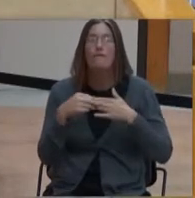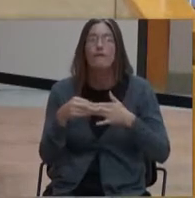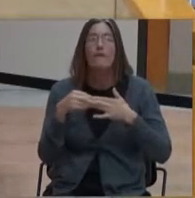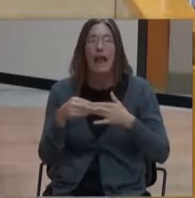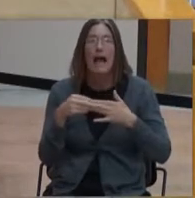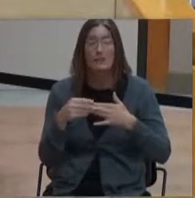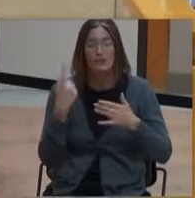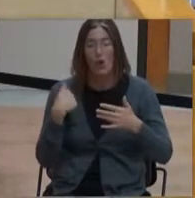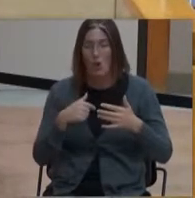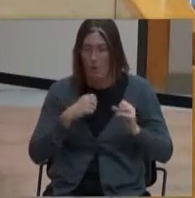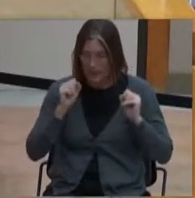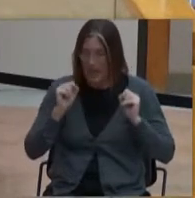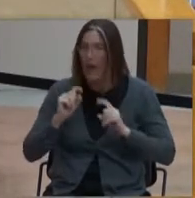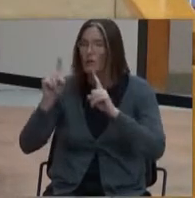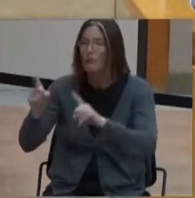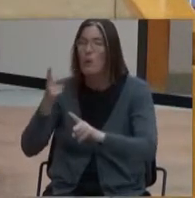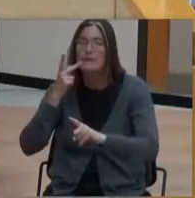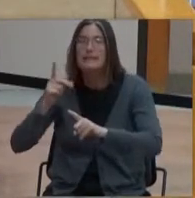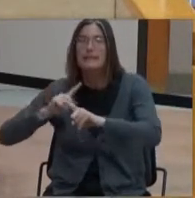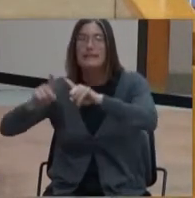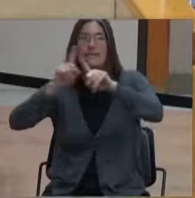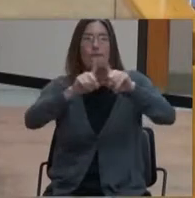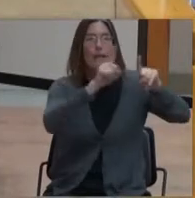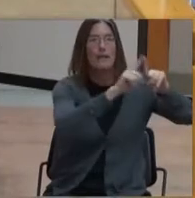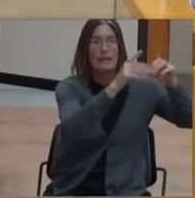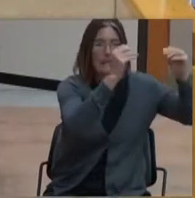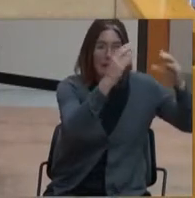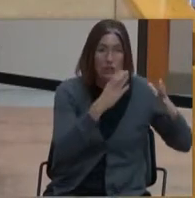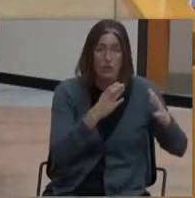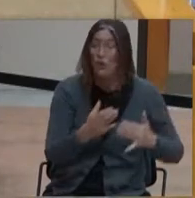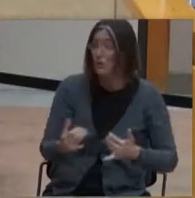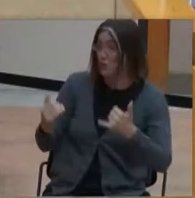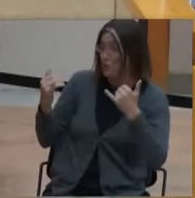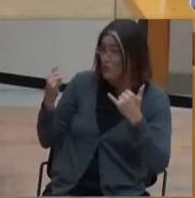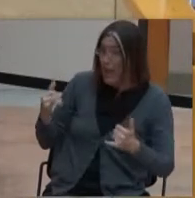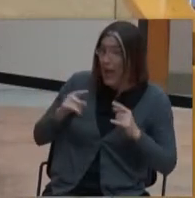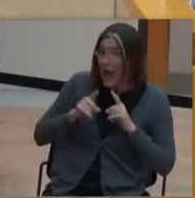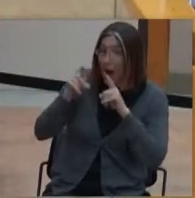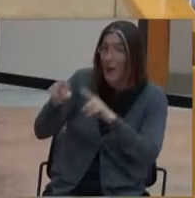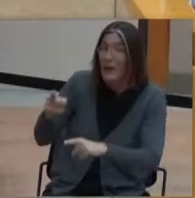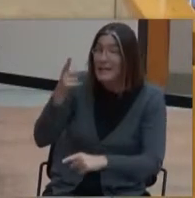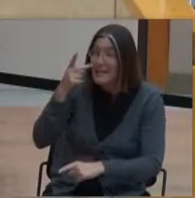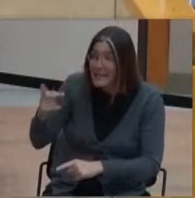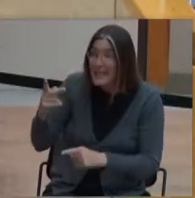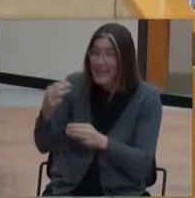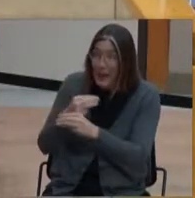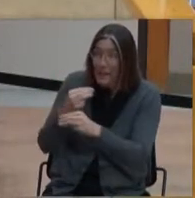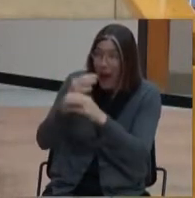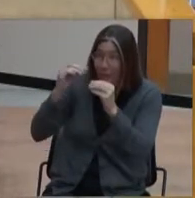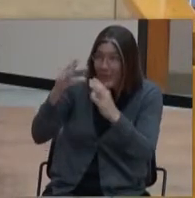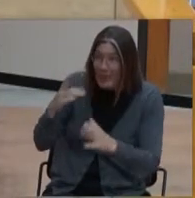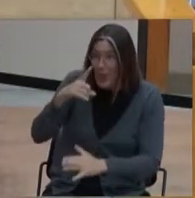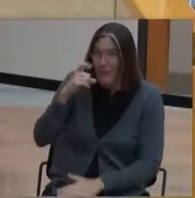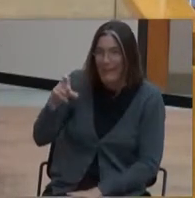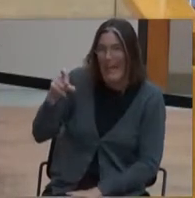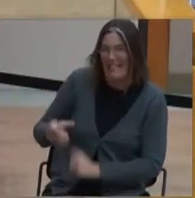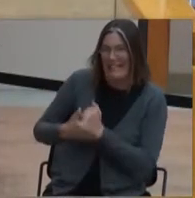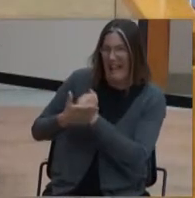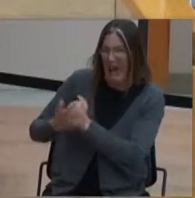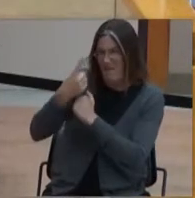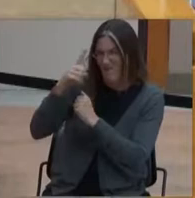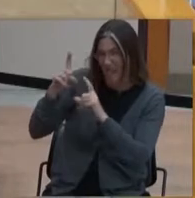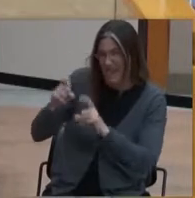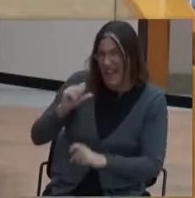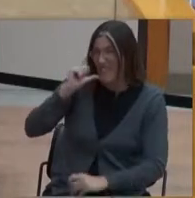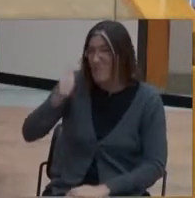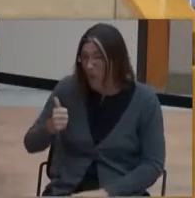teachers. For example, today I went to with my math teacher because I really need help on my test tomorrow. As you can, also, we cannot